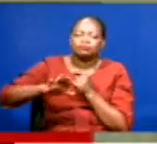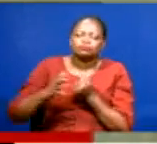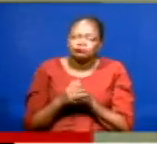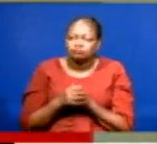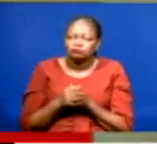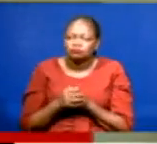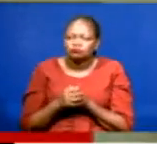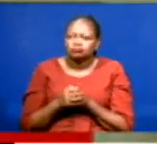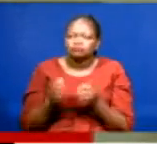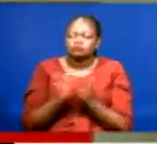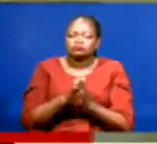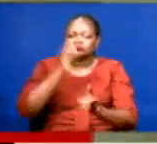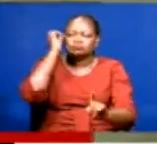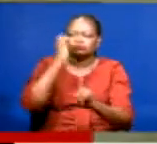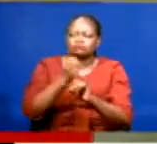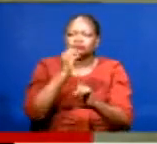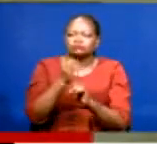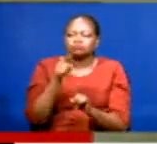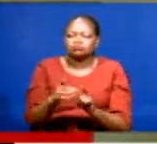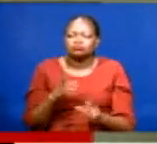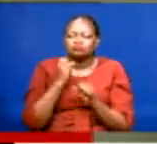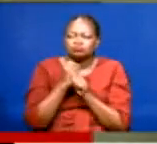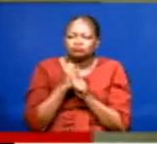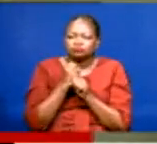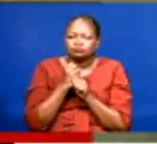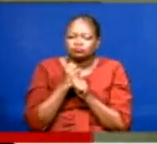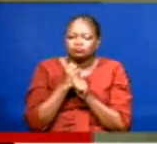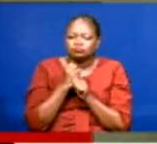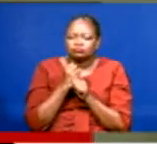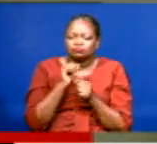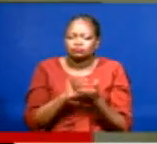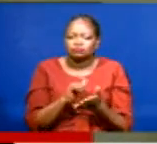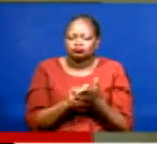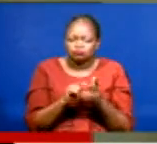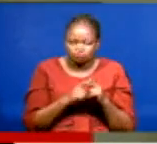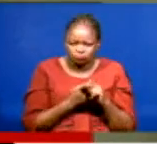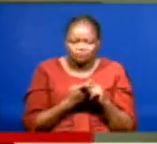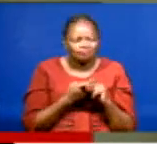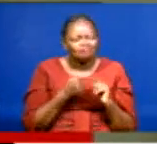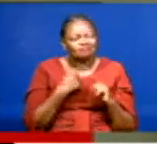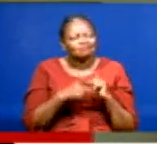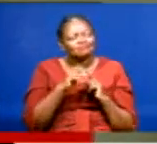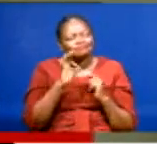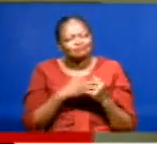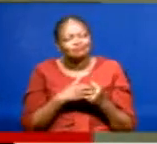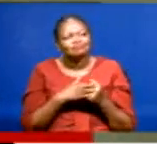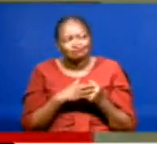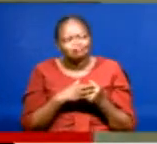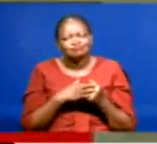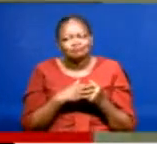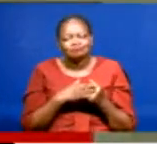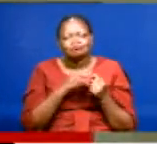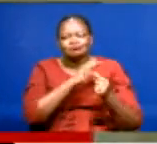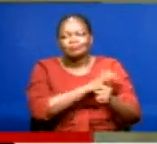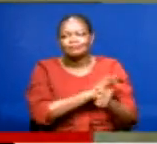main objective of this particular association or boxing club that was begun roughly in 2008 is to empower